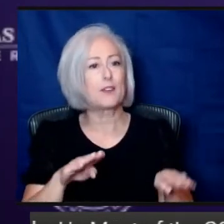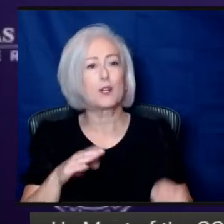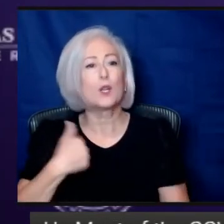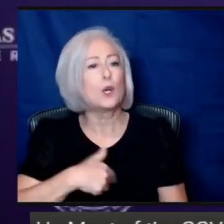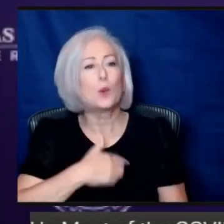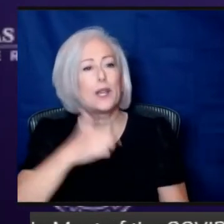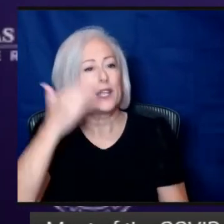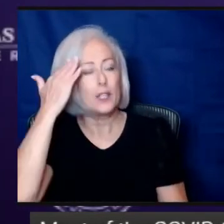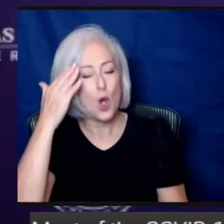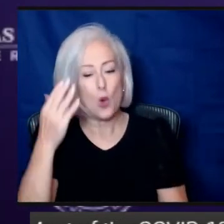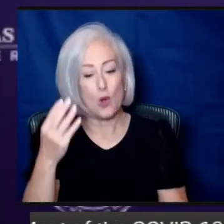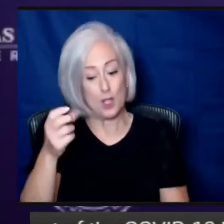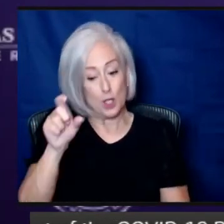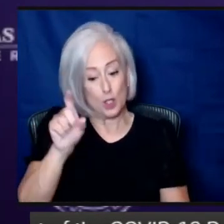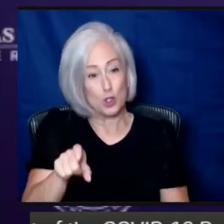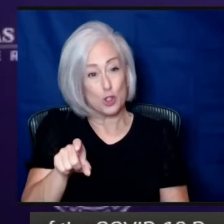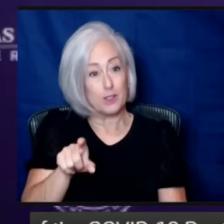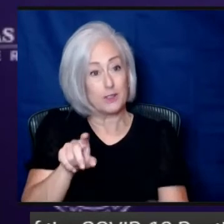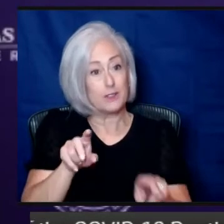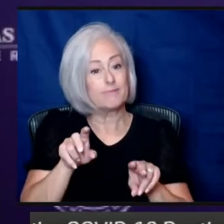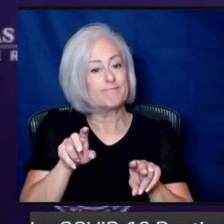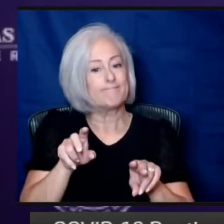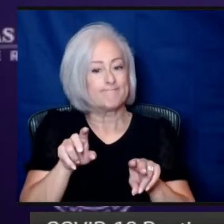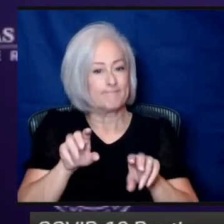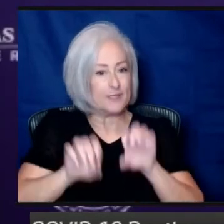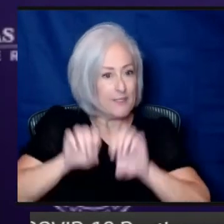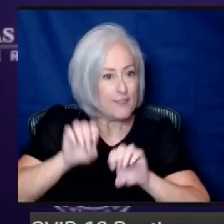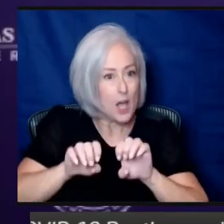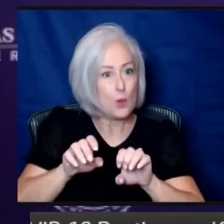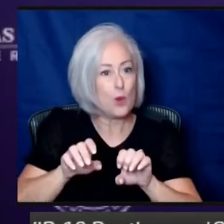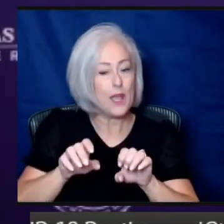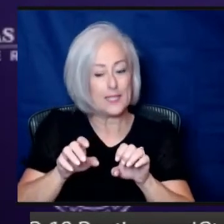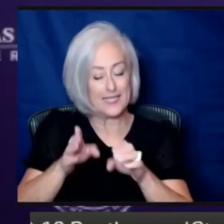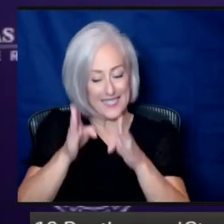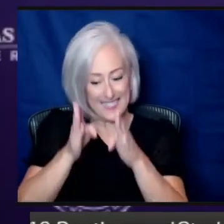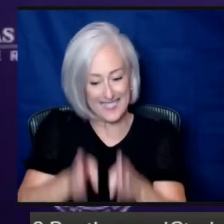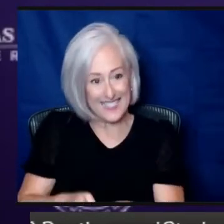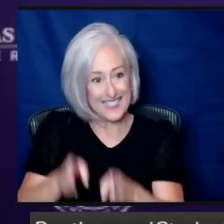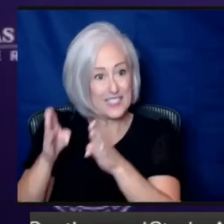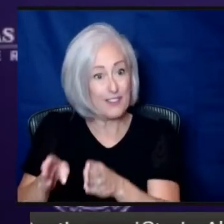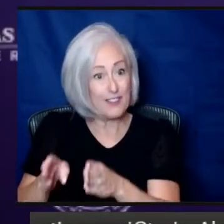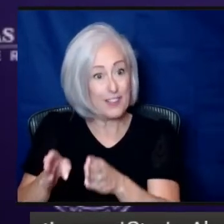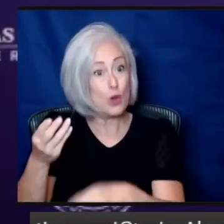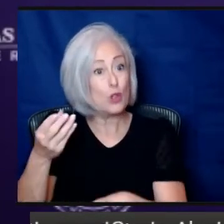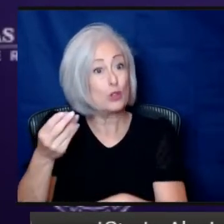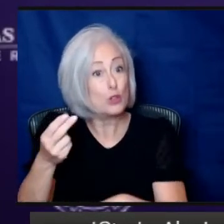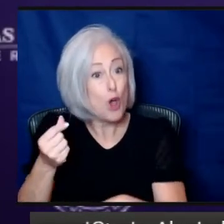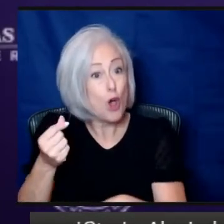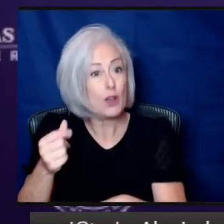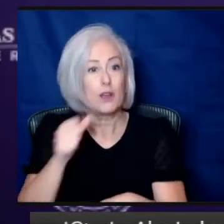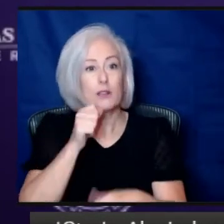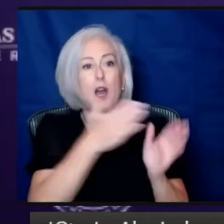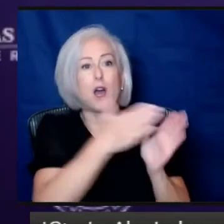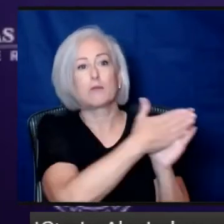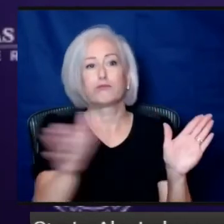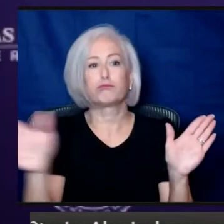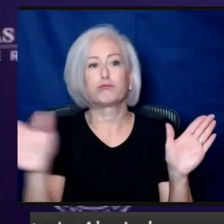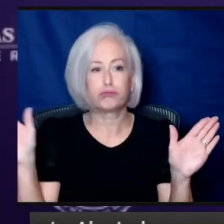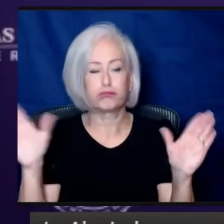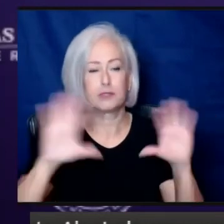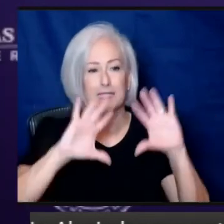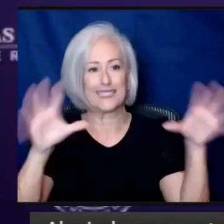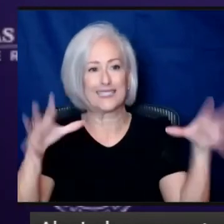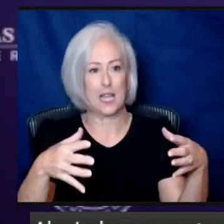dogs individually rather than by a breed profile. So I think it's wonderful news to see that type of work being